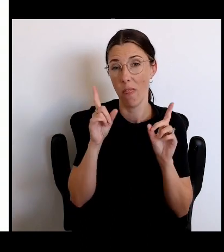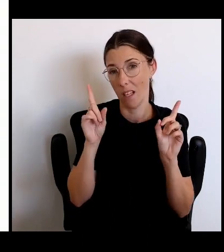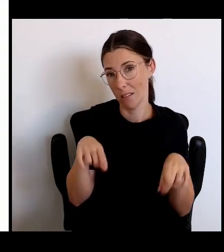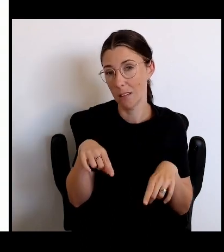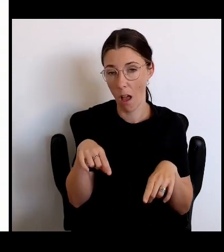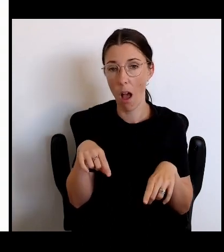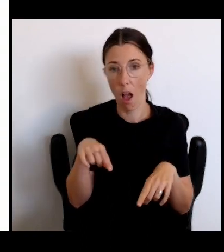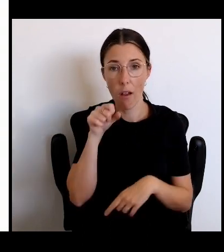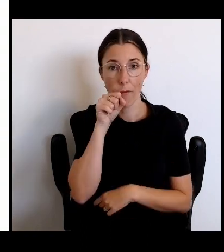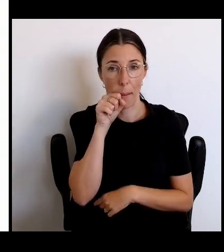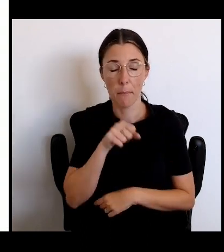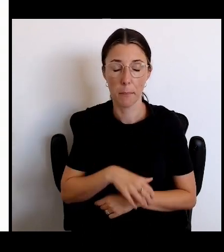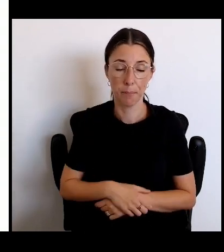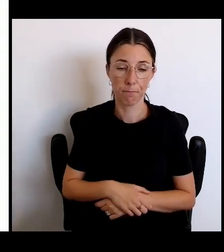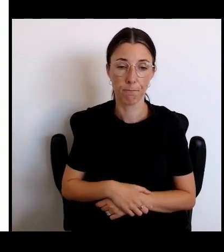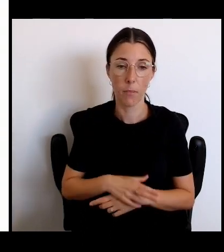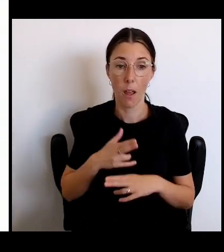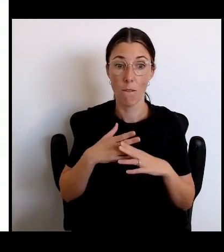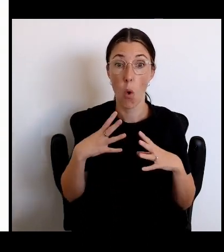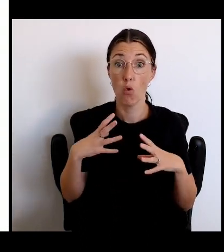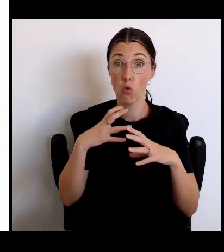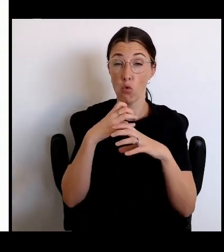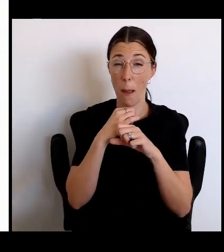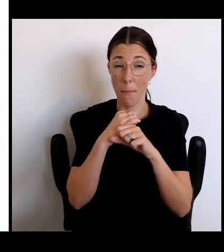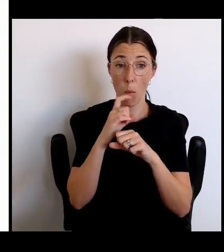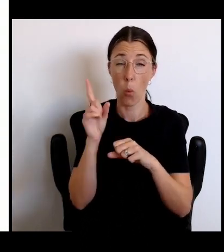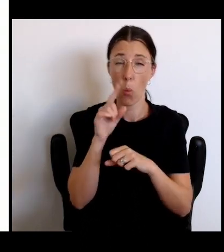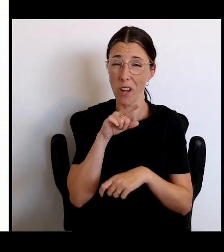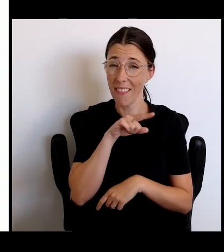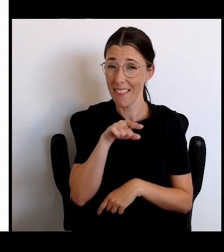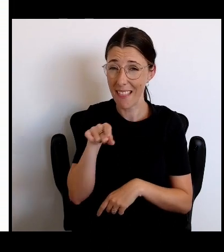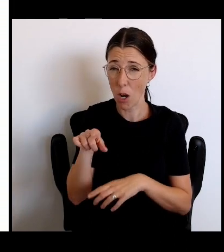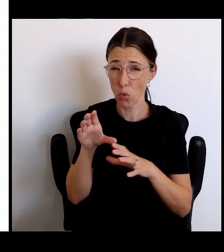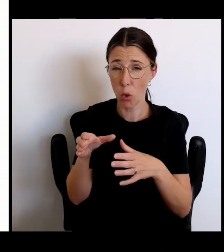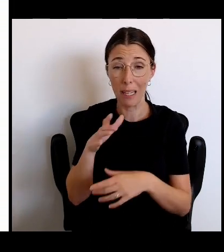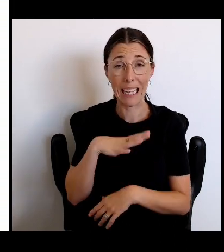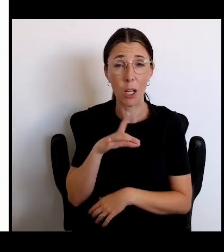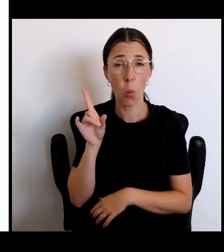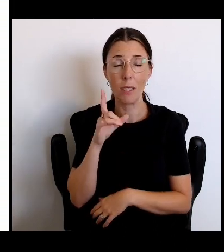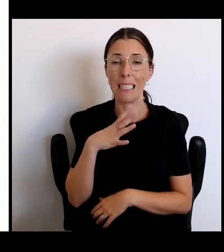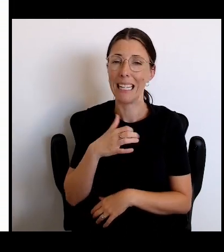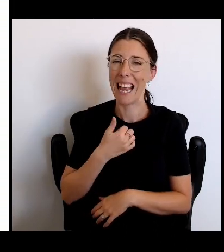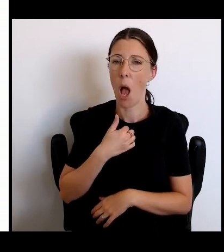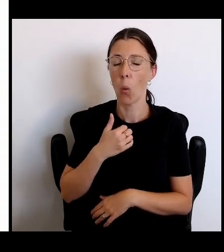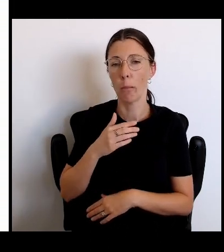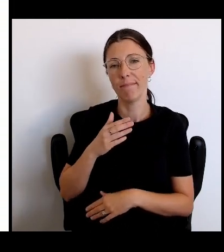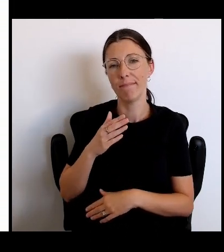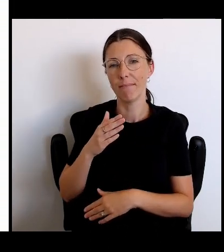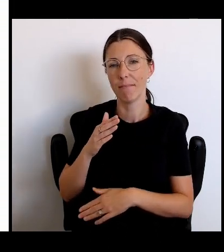So to wrap up, what did the commission need? Well, obviously they need our empathy, our attention and our